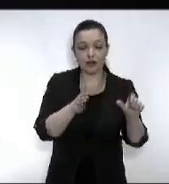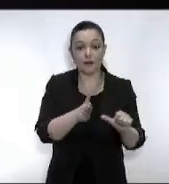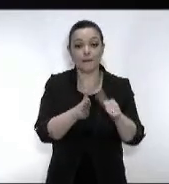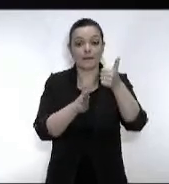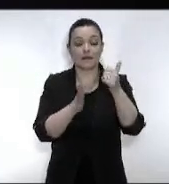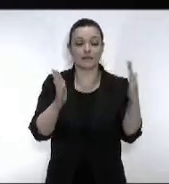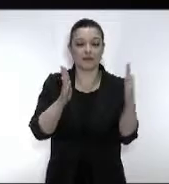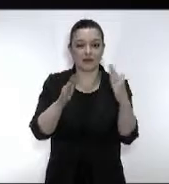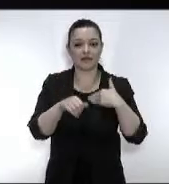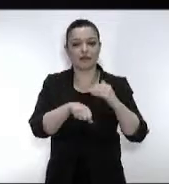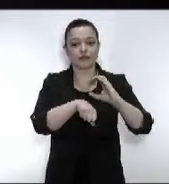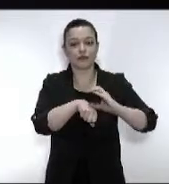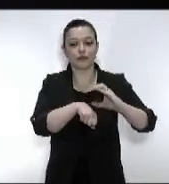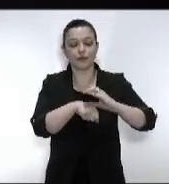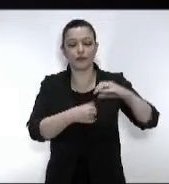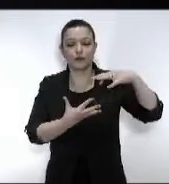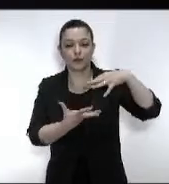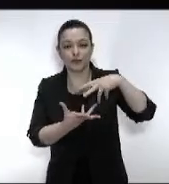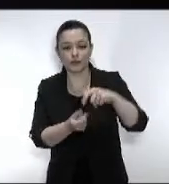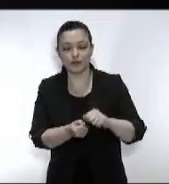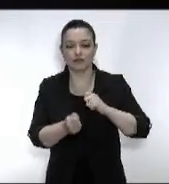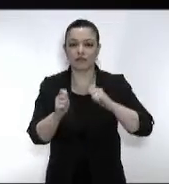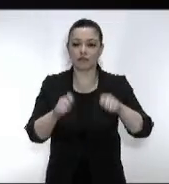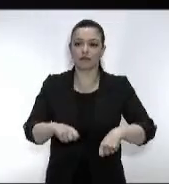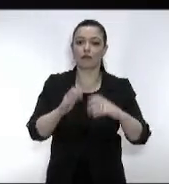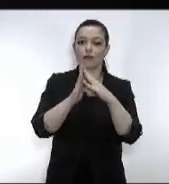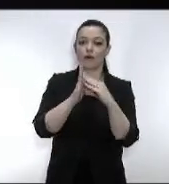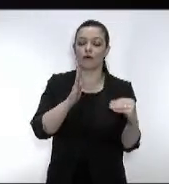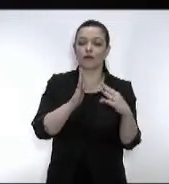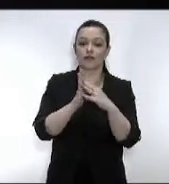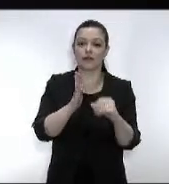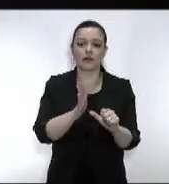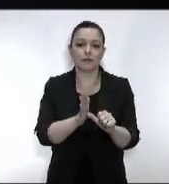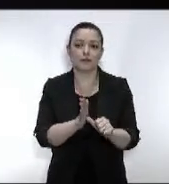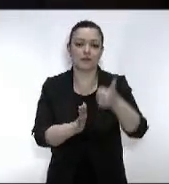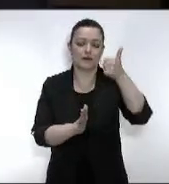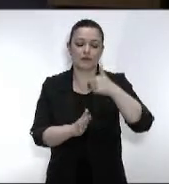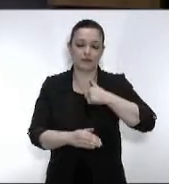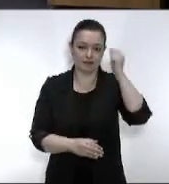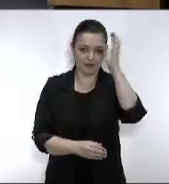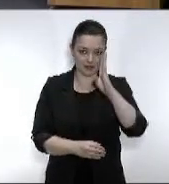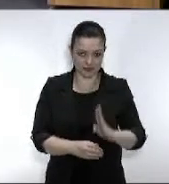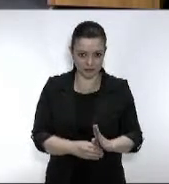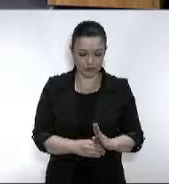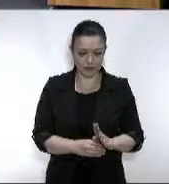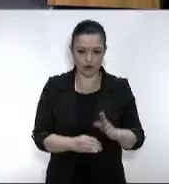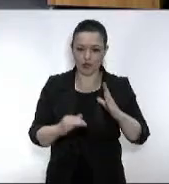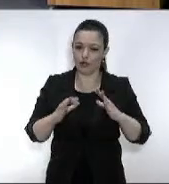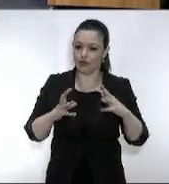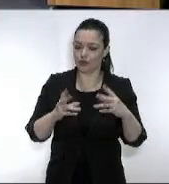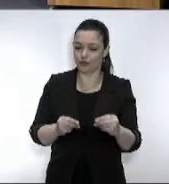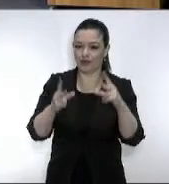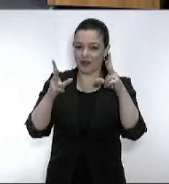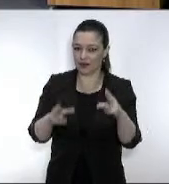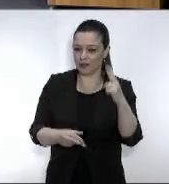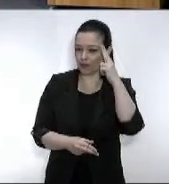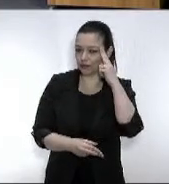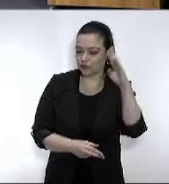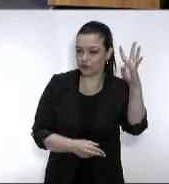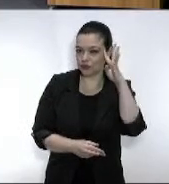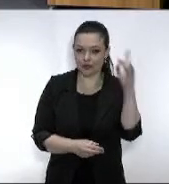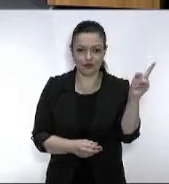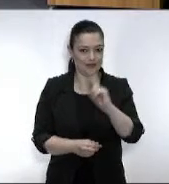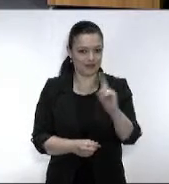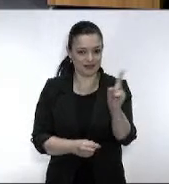course, innovating with an educational model that is unheard of in Brazil. Not everything has been as you have